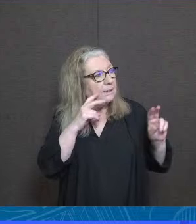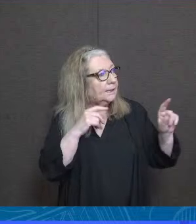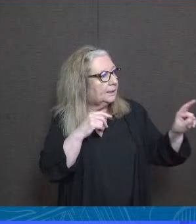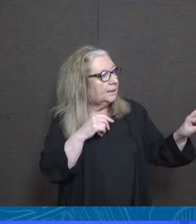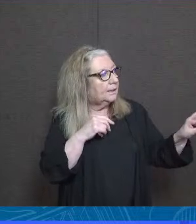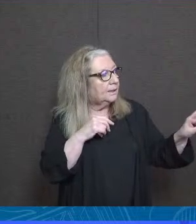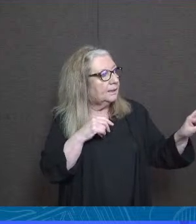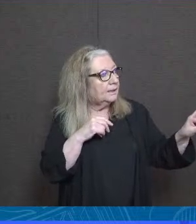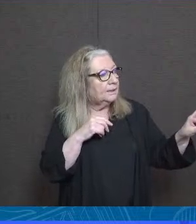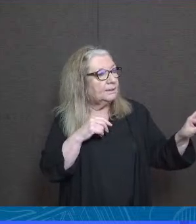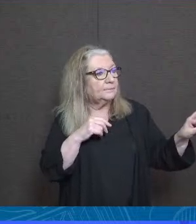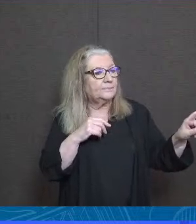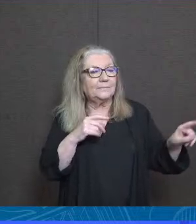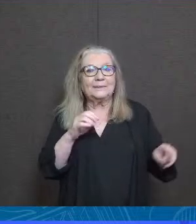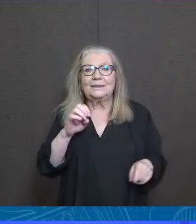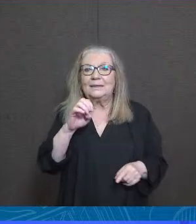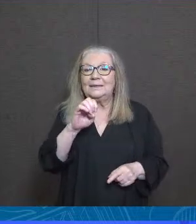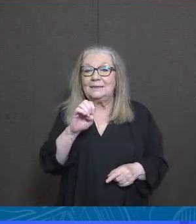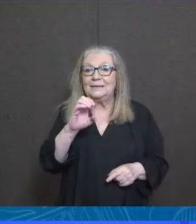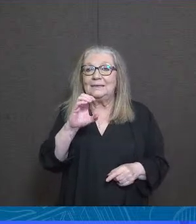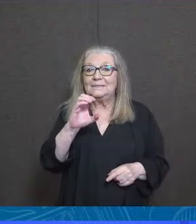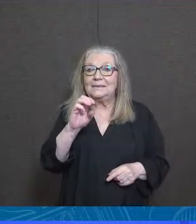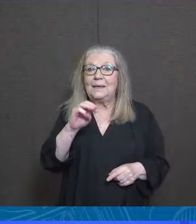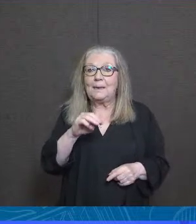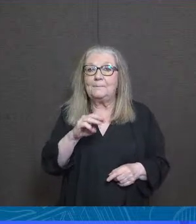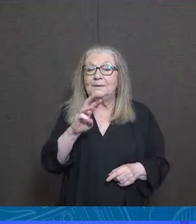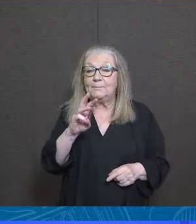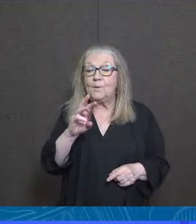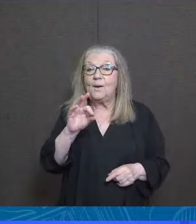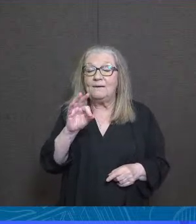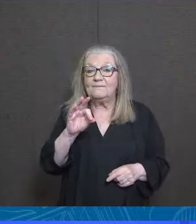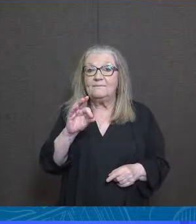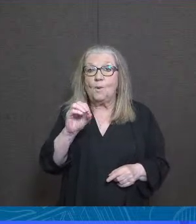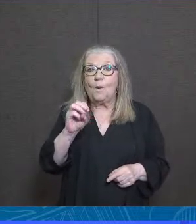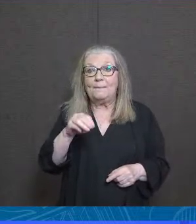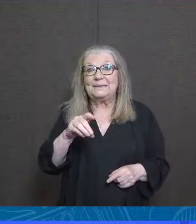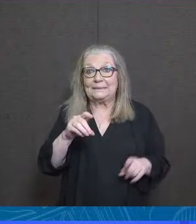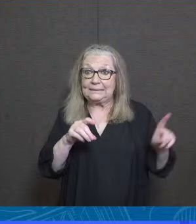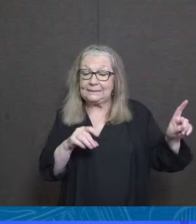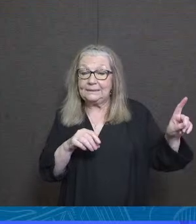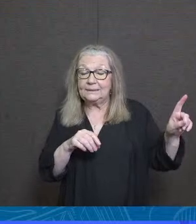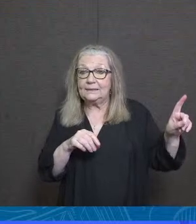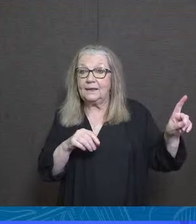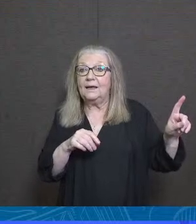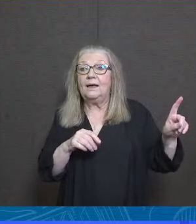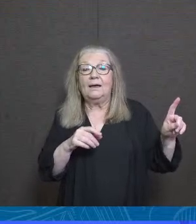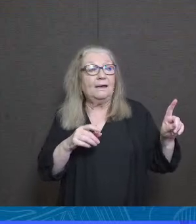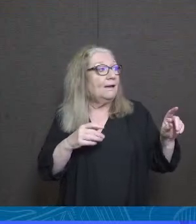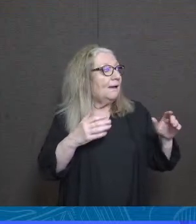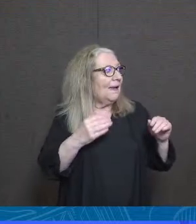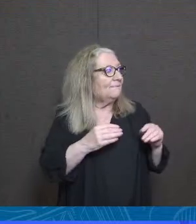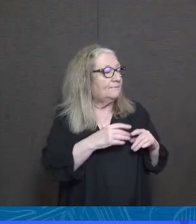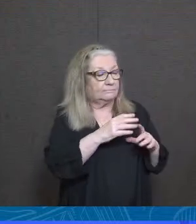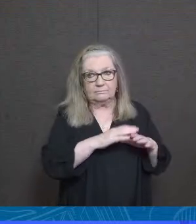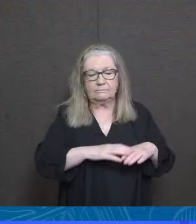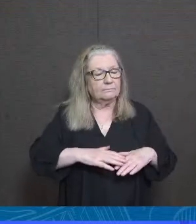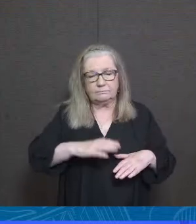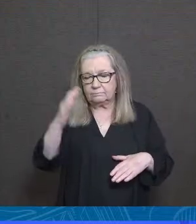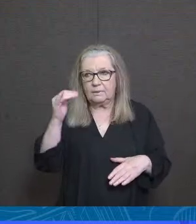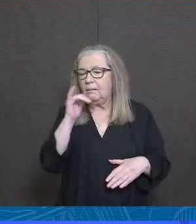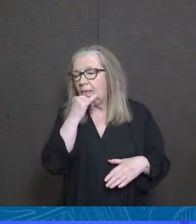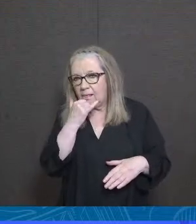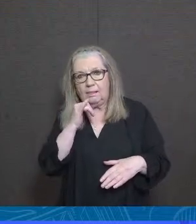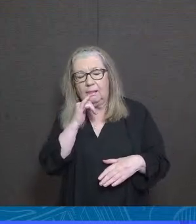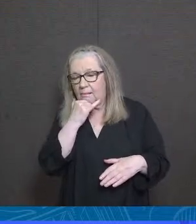the ECMWF, JMA, UKMO, and NCEP have larger errors.